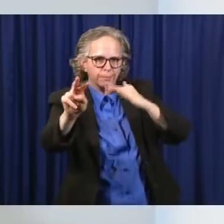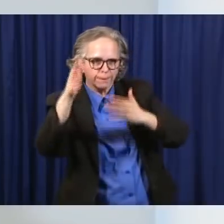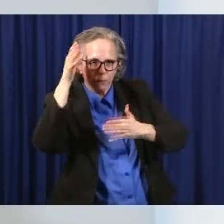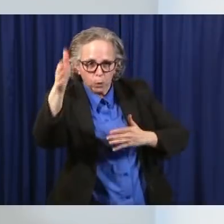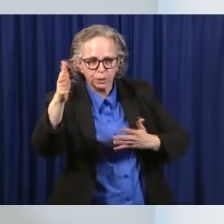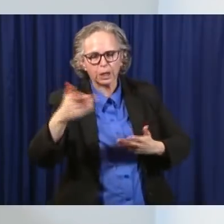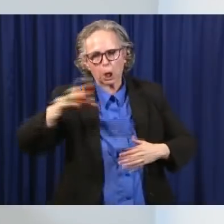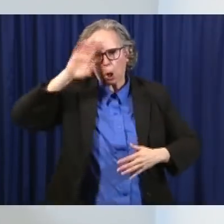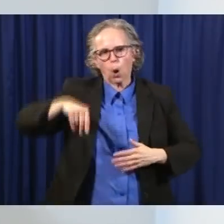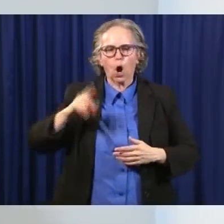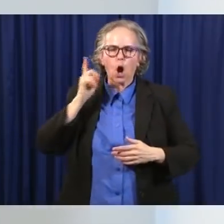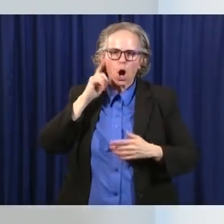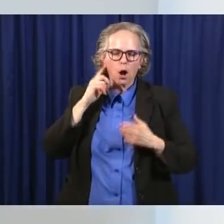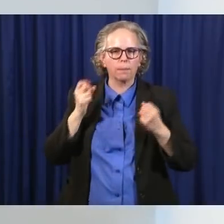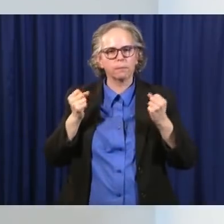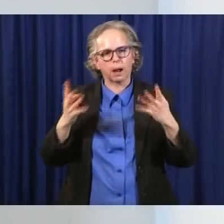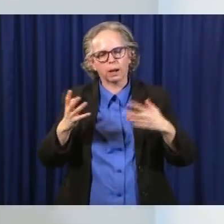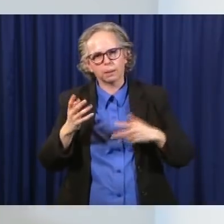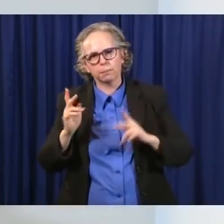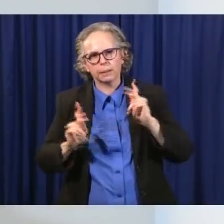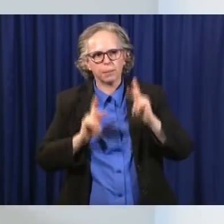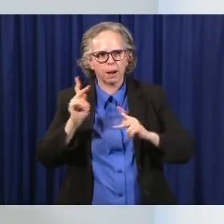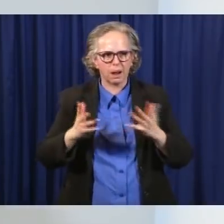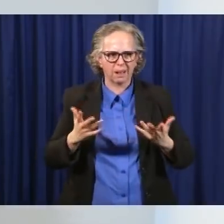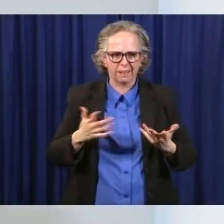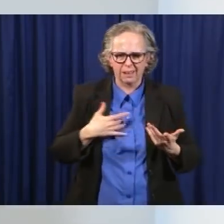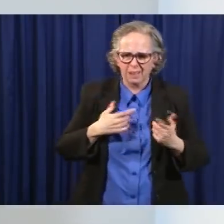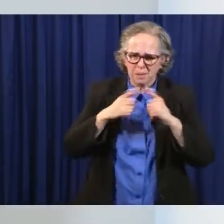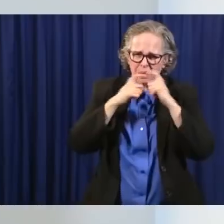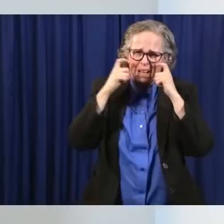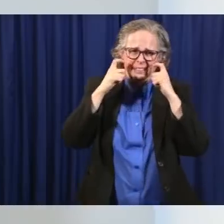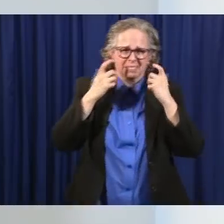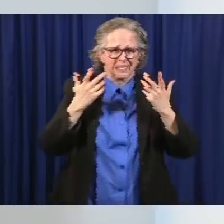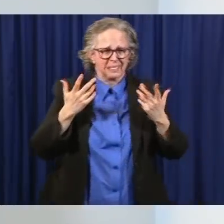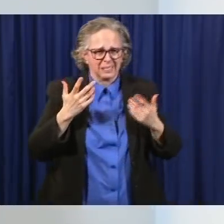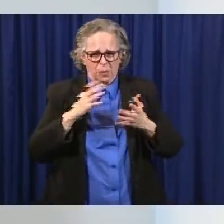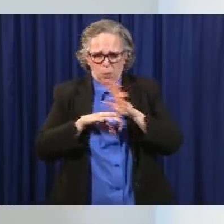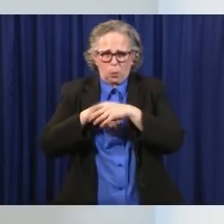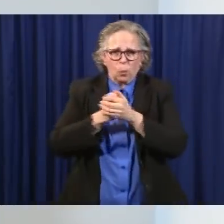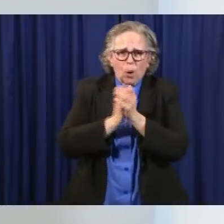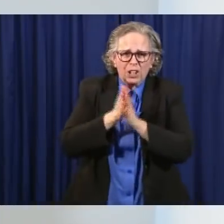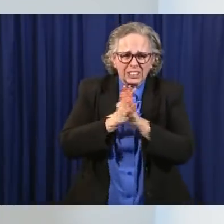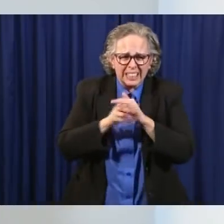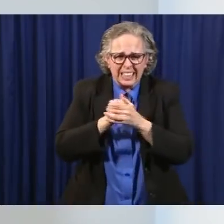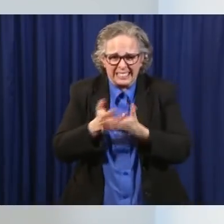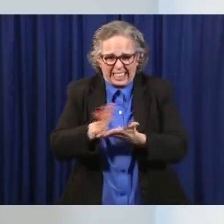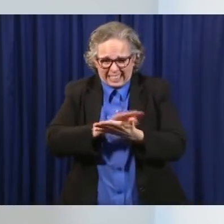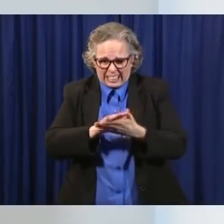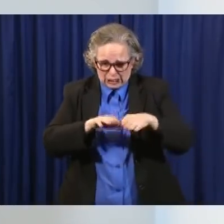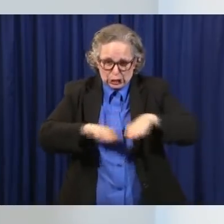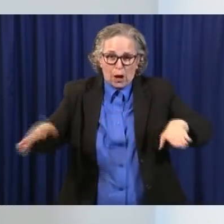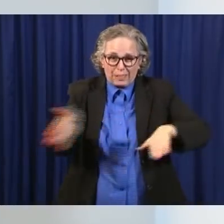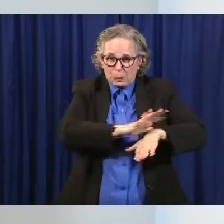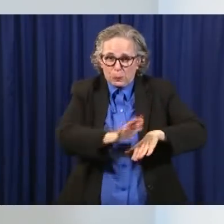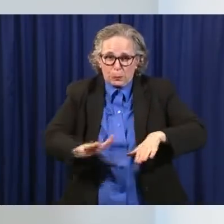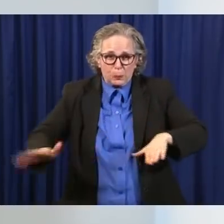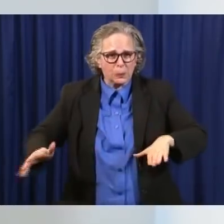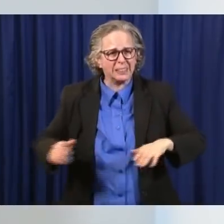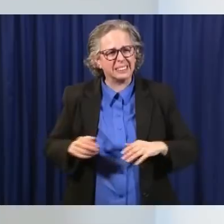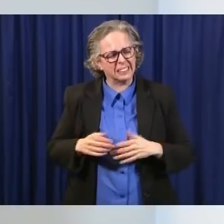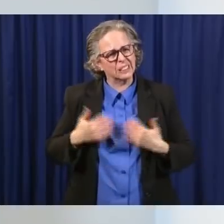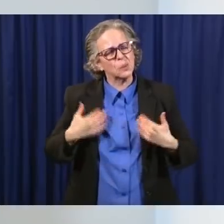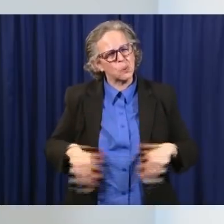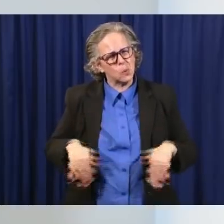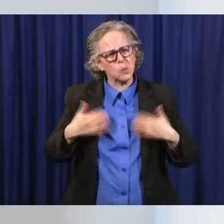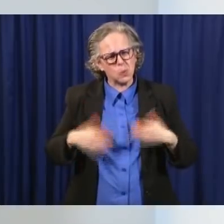is really about the face coverings and the washing of hands and disinfecting, and how that really demonstrates both safety and